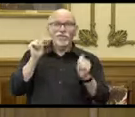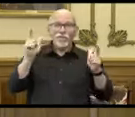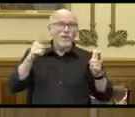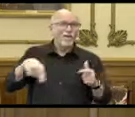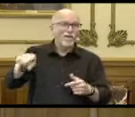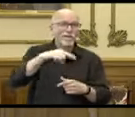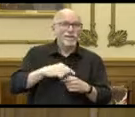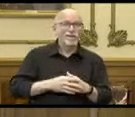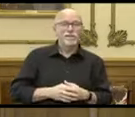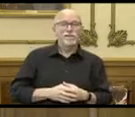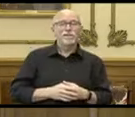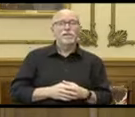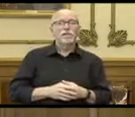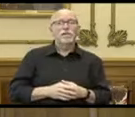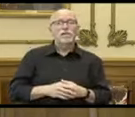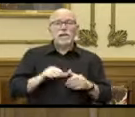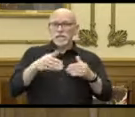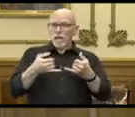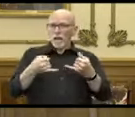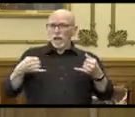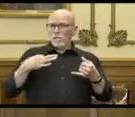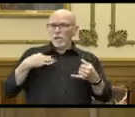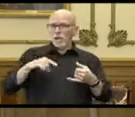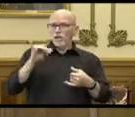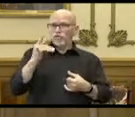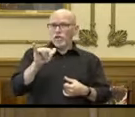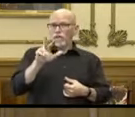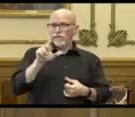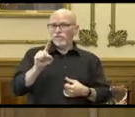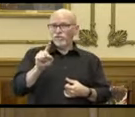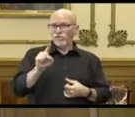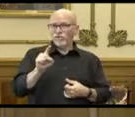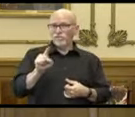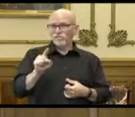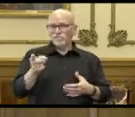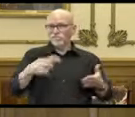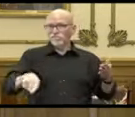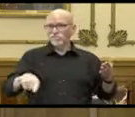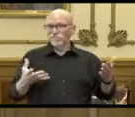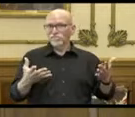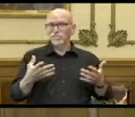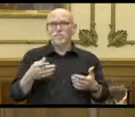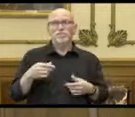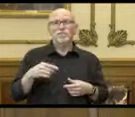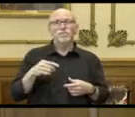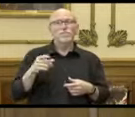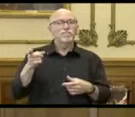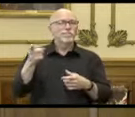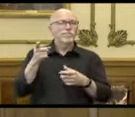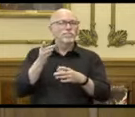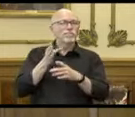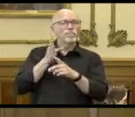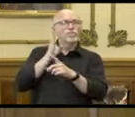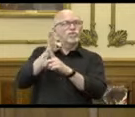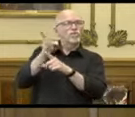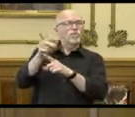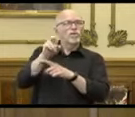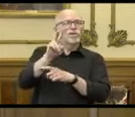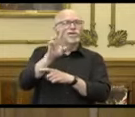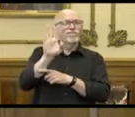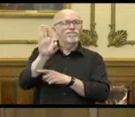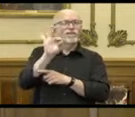facilities. The deadline to apply is July 31st, the end of this month, via directly the FEMA grants